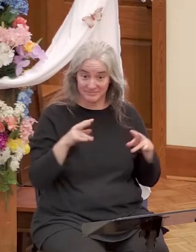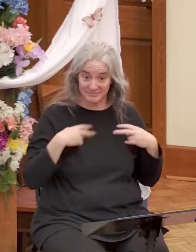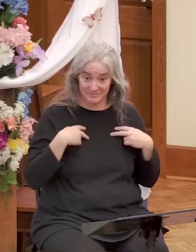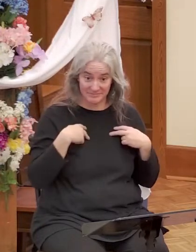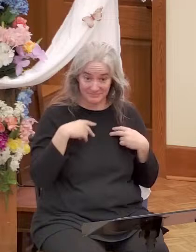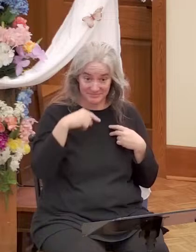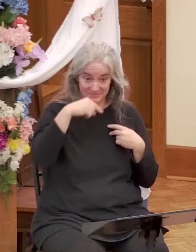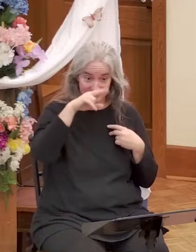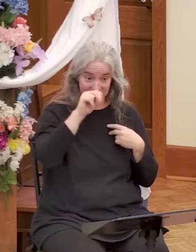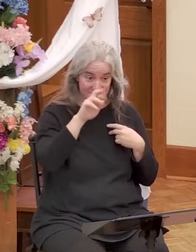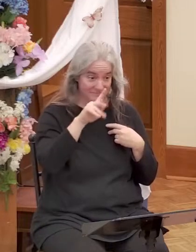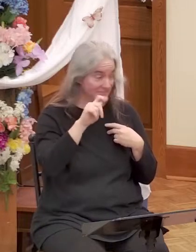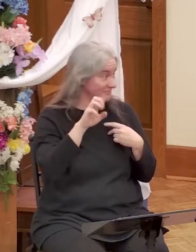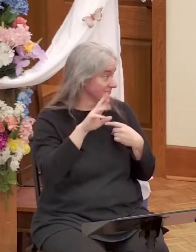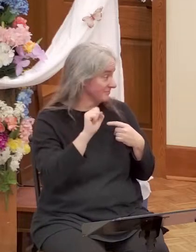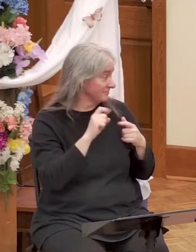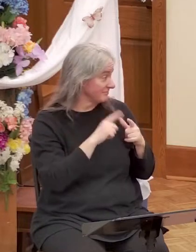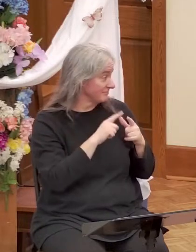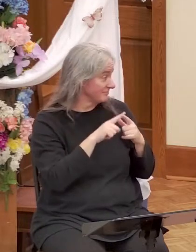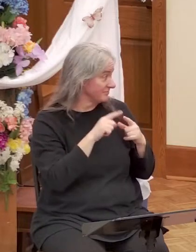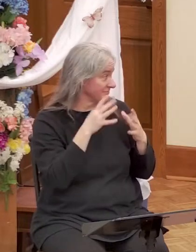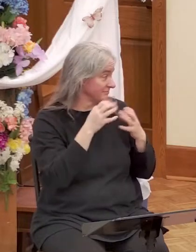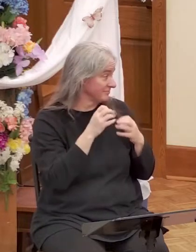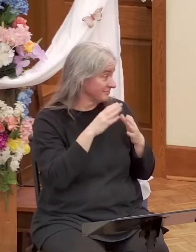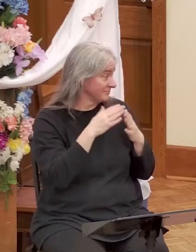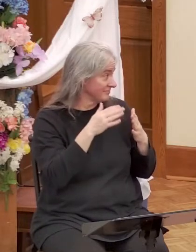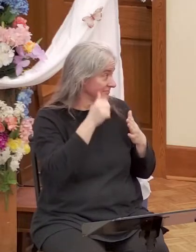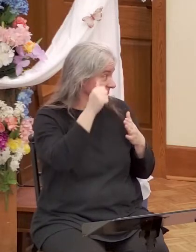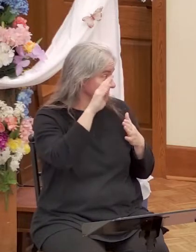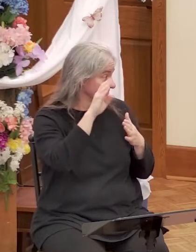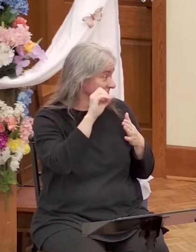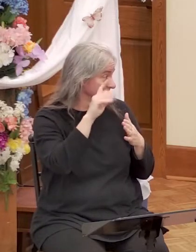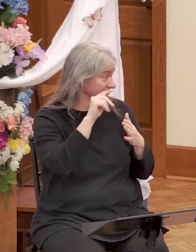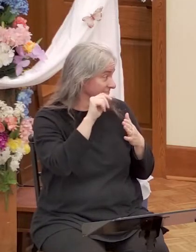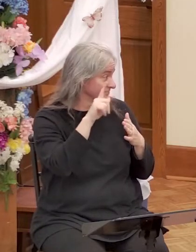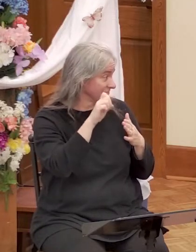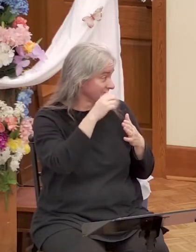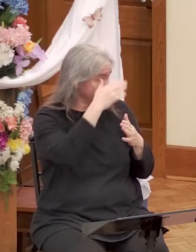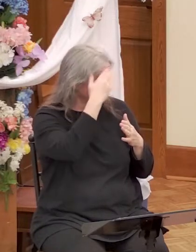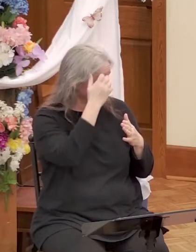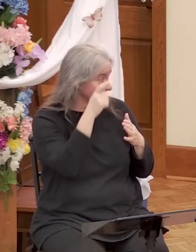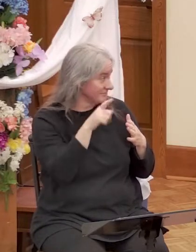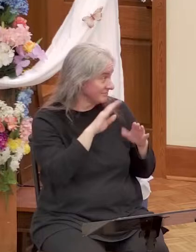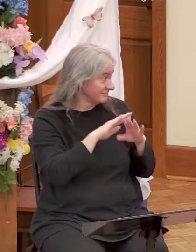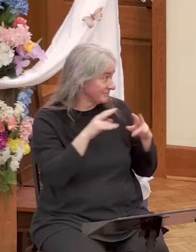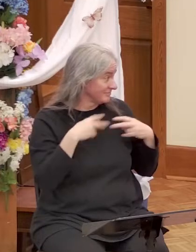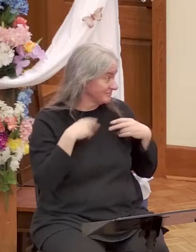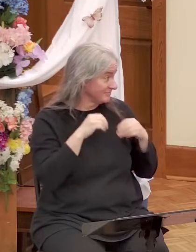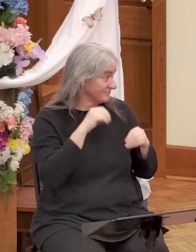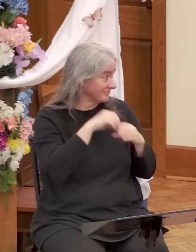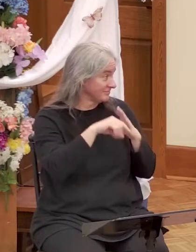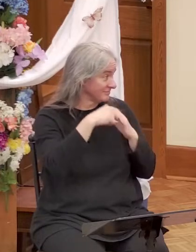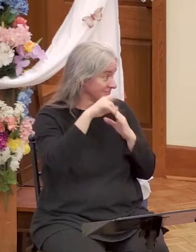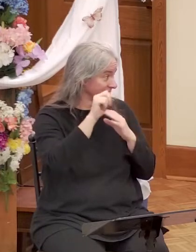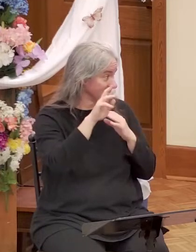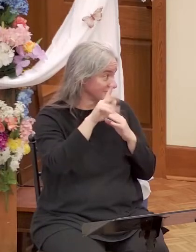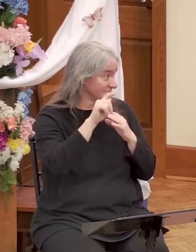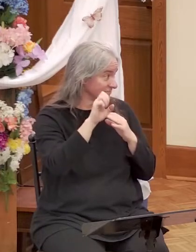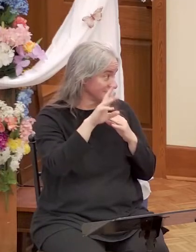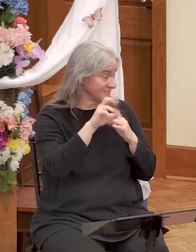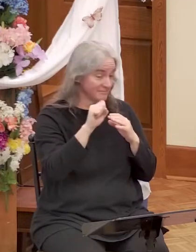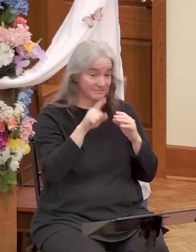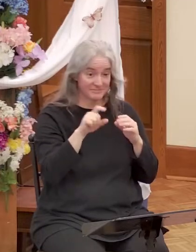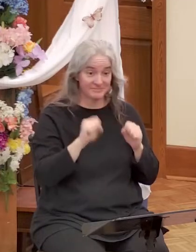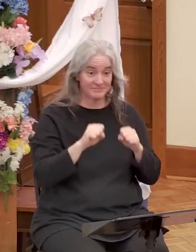quarters. Well, then take a bigger bottle, because you don't have to put in quarters. You can put in dollars.